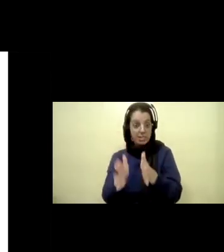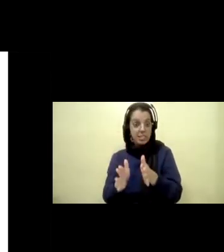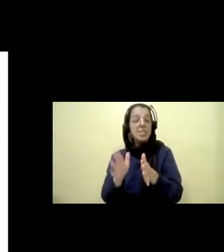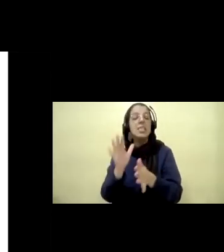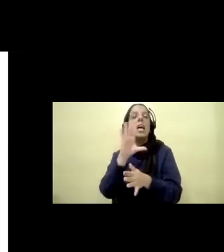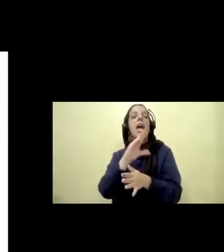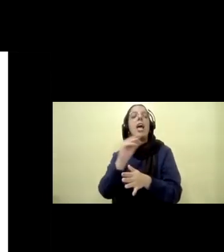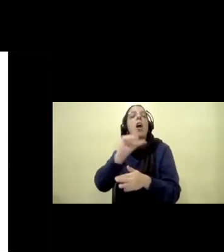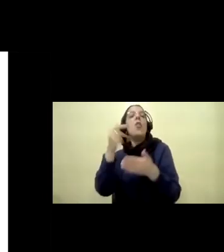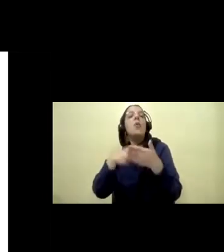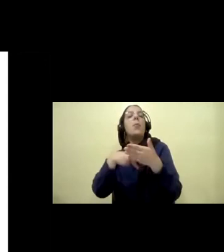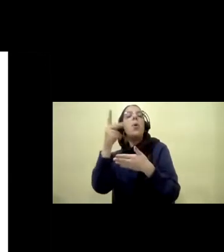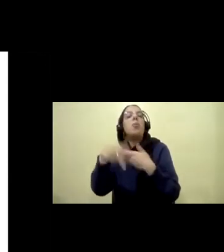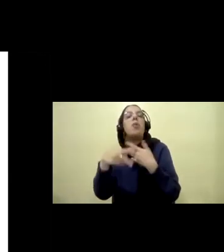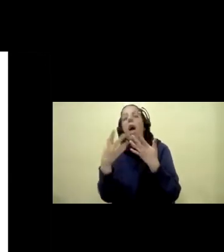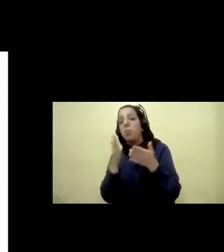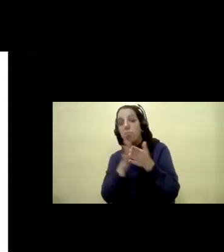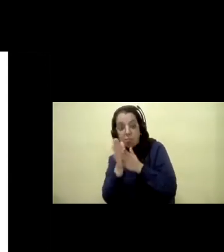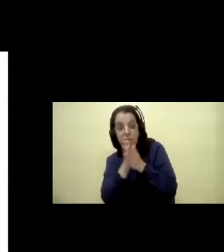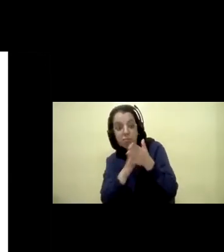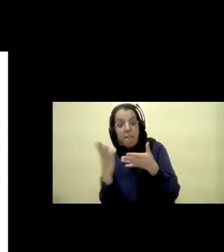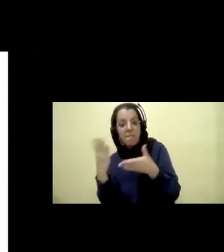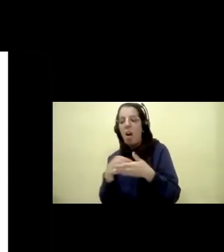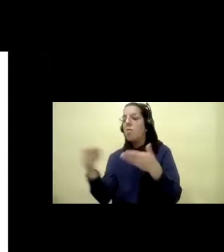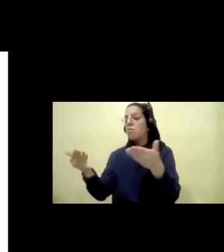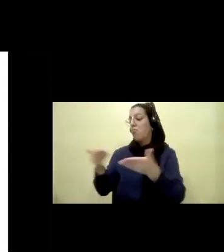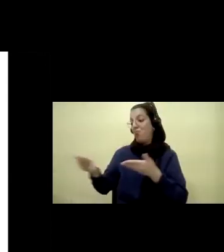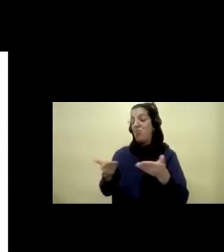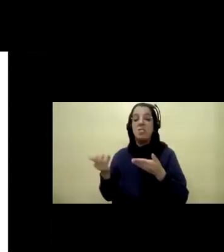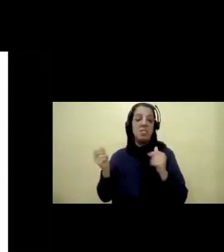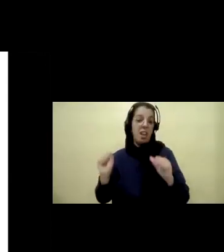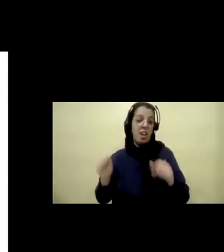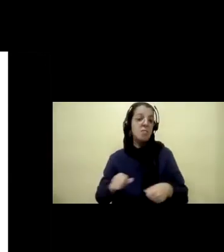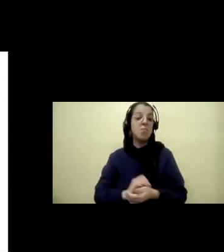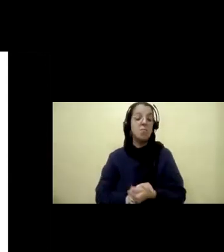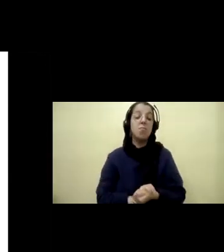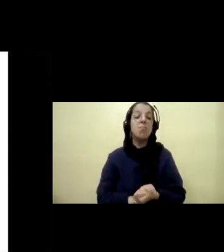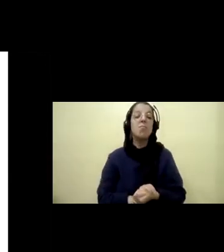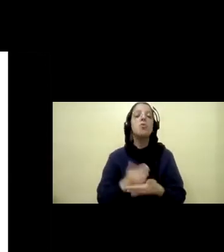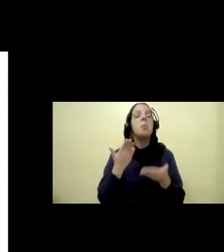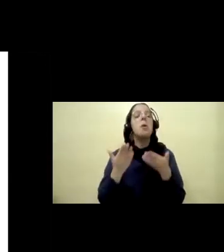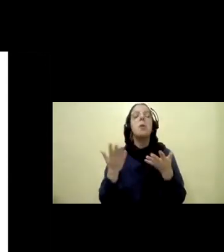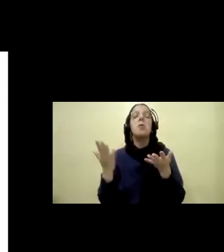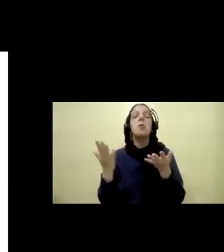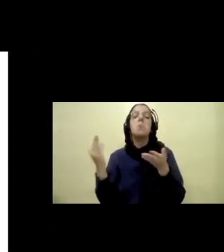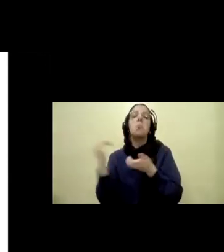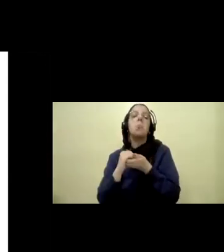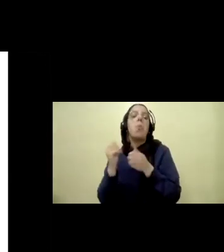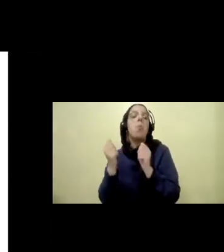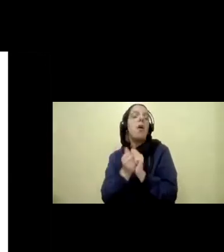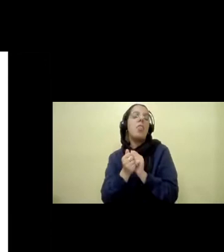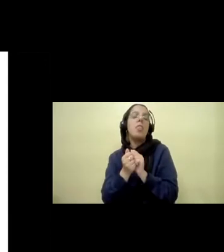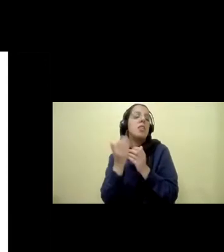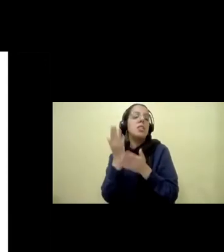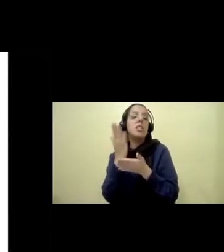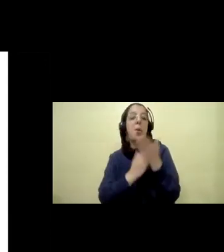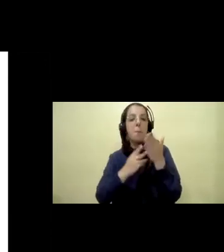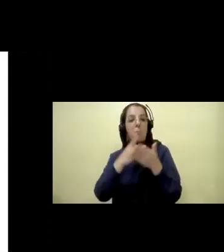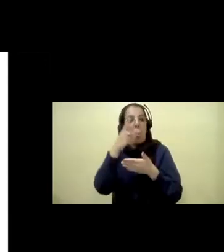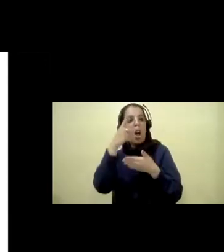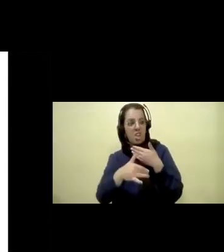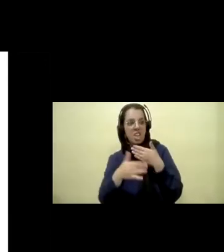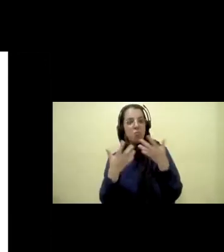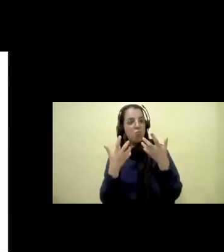additional programming. So they may partner with certain projects where it makes sense, and they